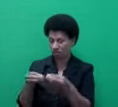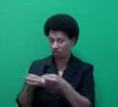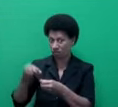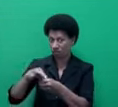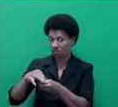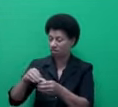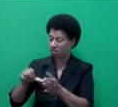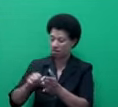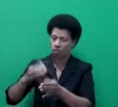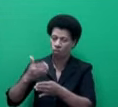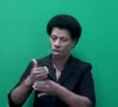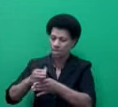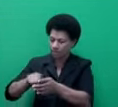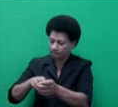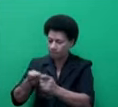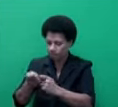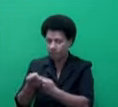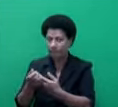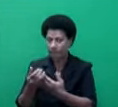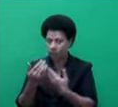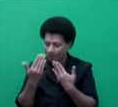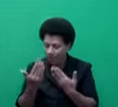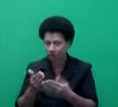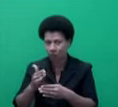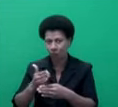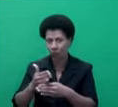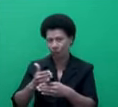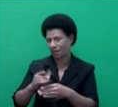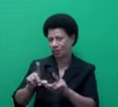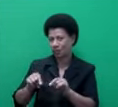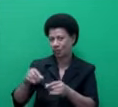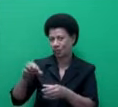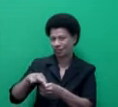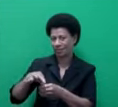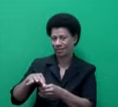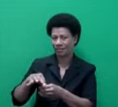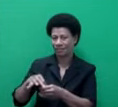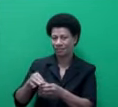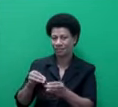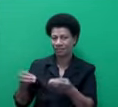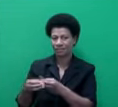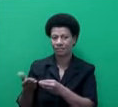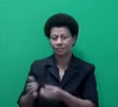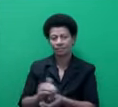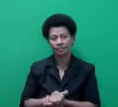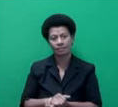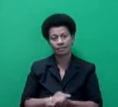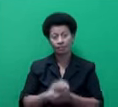work, and we acknowledge the work that they've done. I want to acknowledge that the committee also, sir, they have